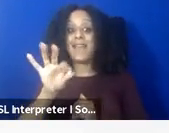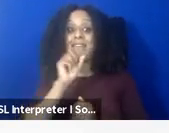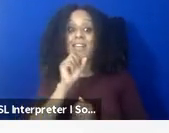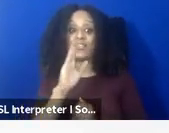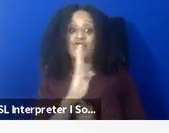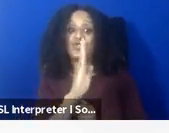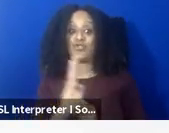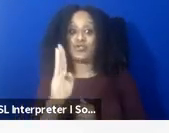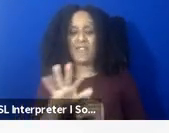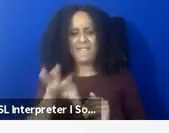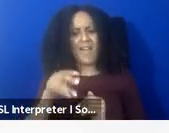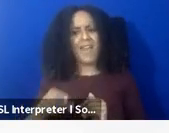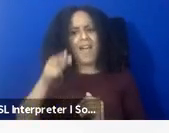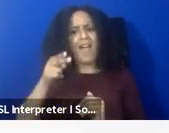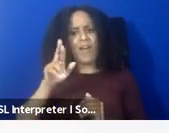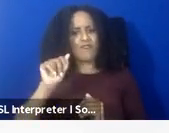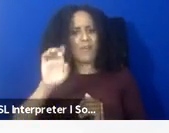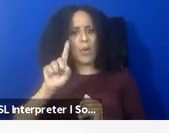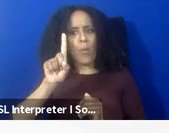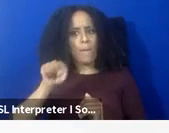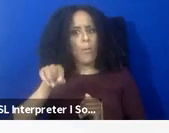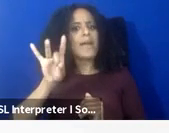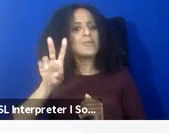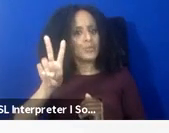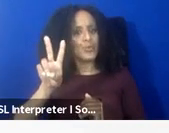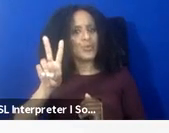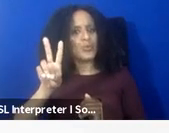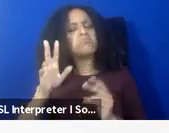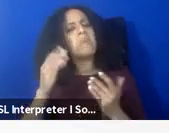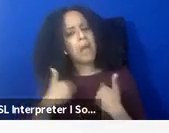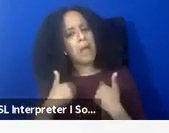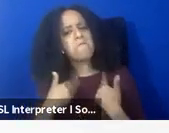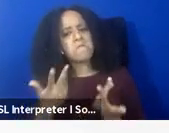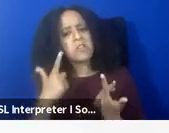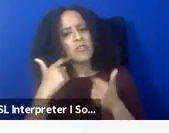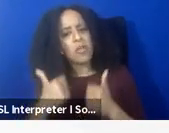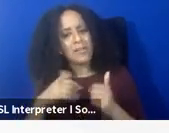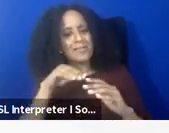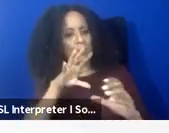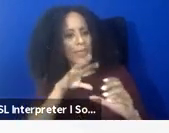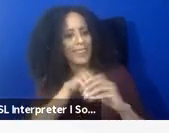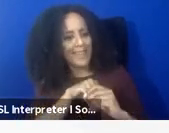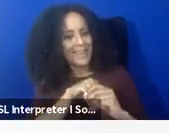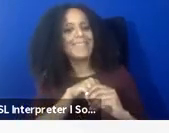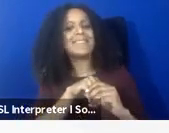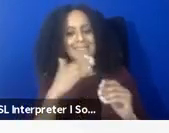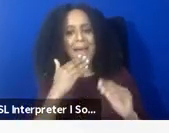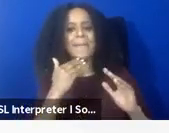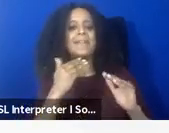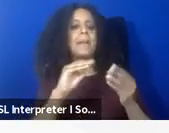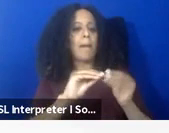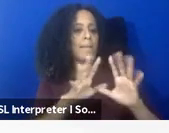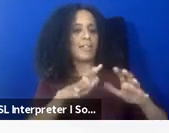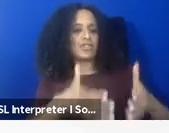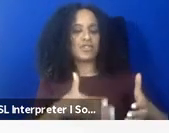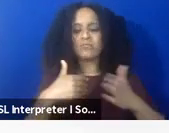a higher odds ratio, 1.82, of having hearing loss in the diabetes population, and this was regardless of